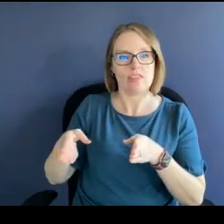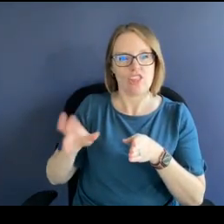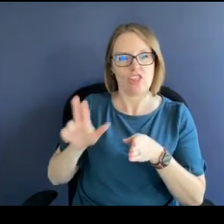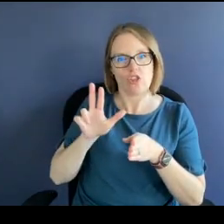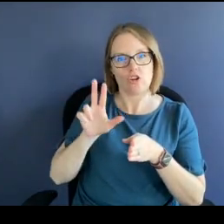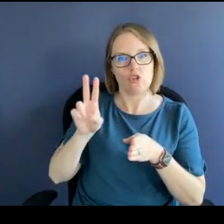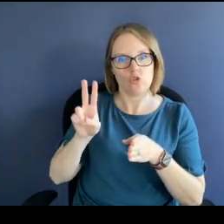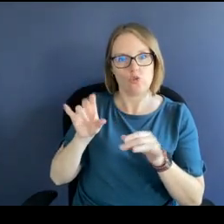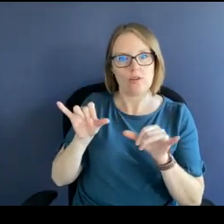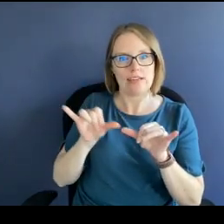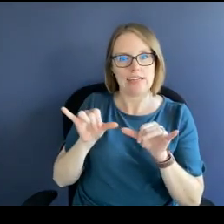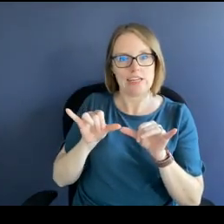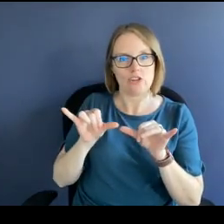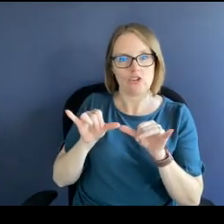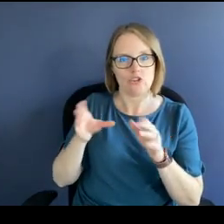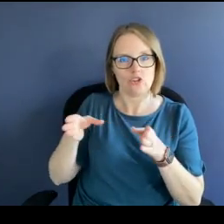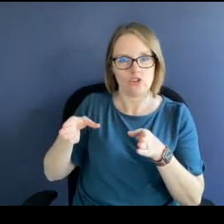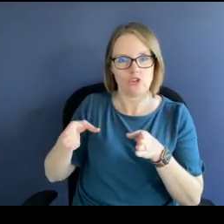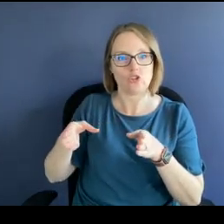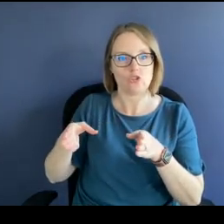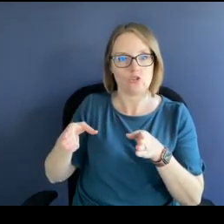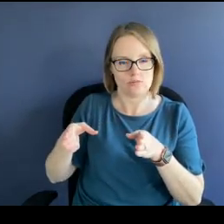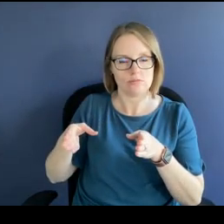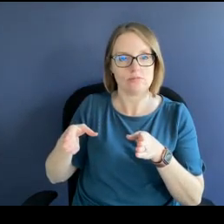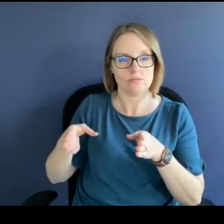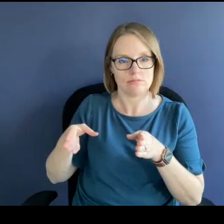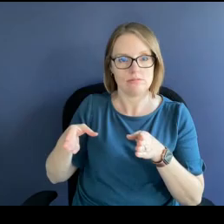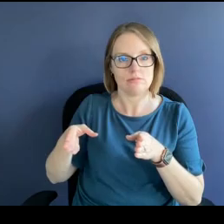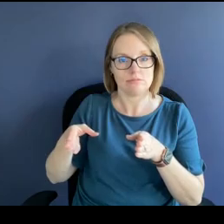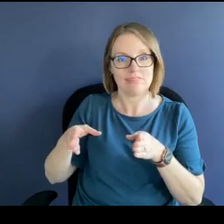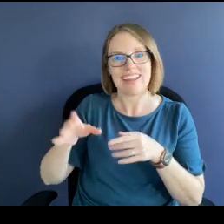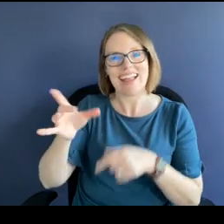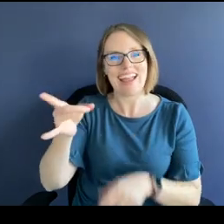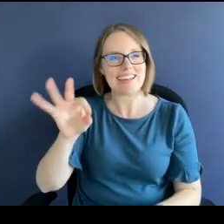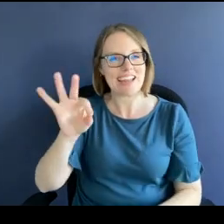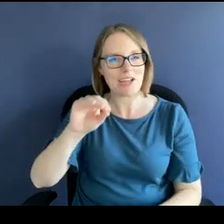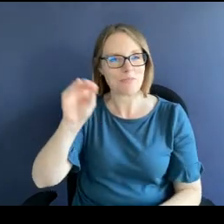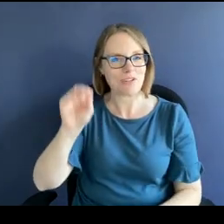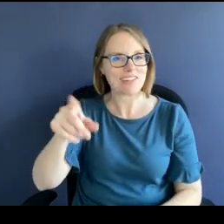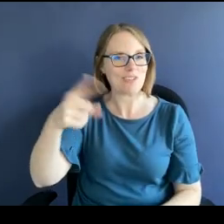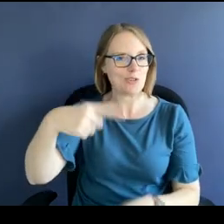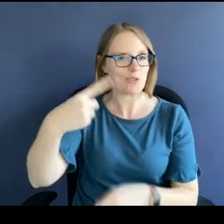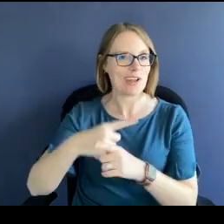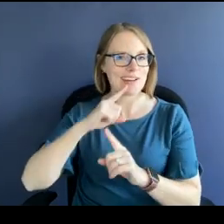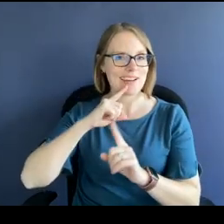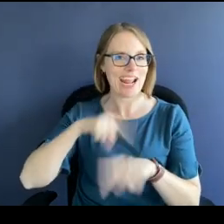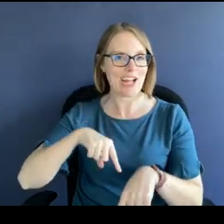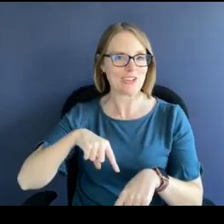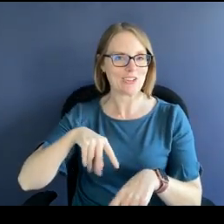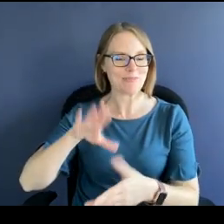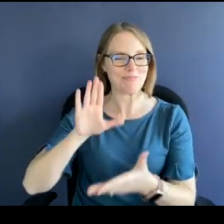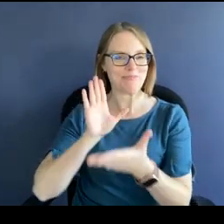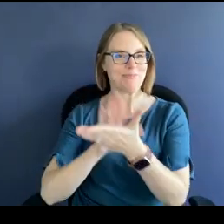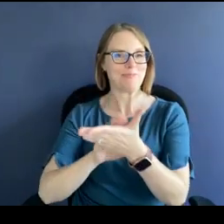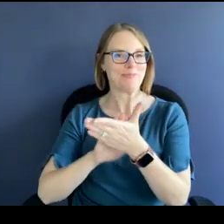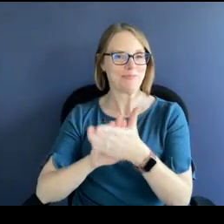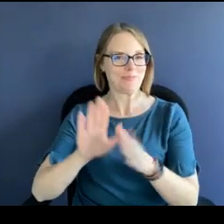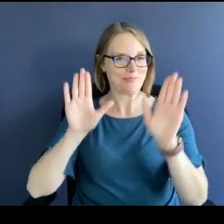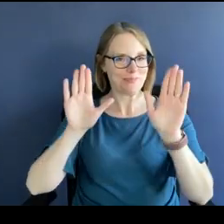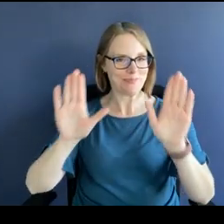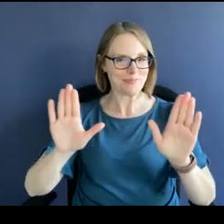32-inch nominal clear opening. And 89% of you got that correct. That is